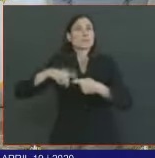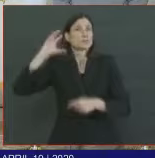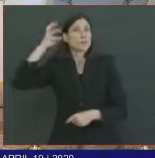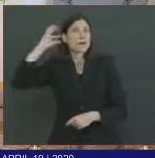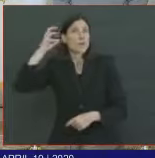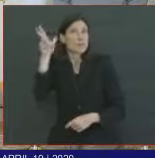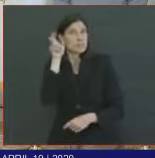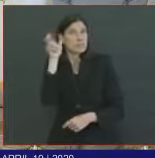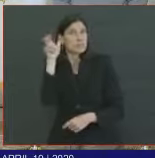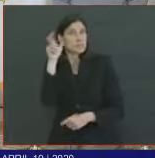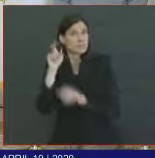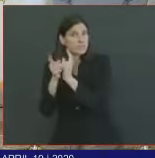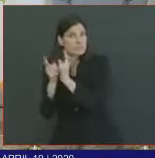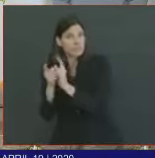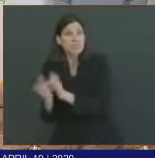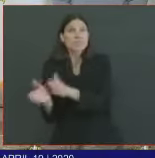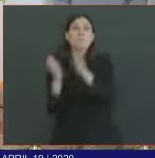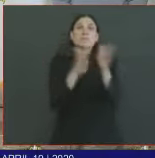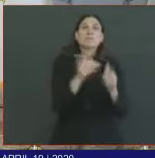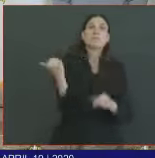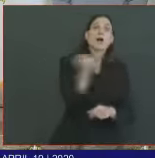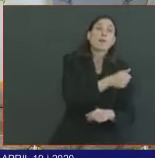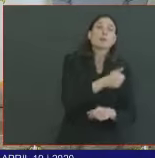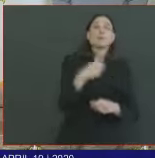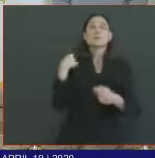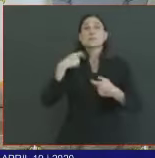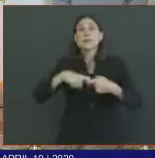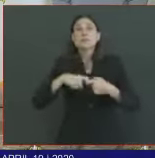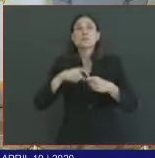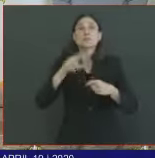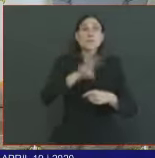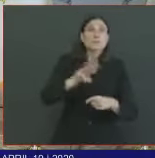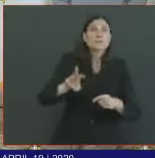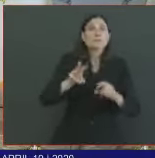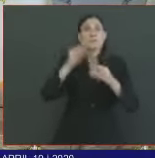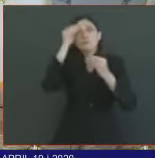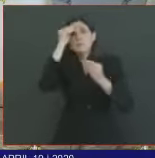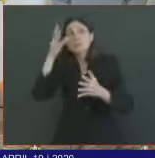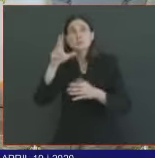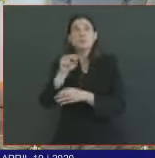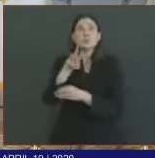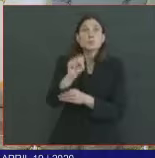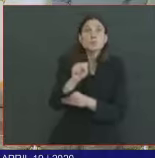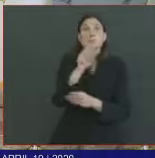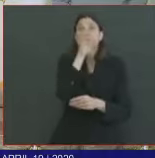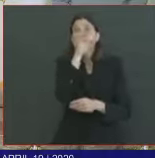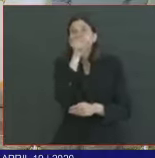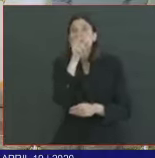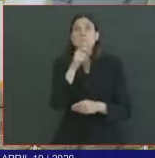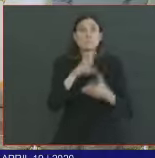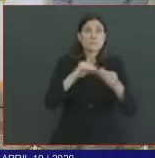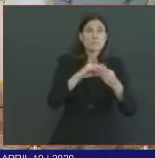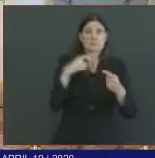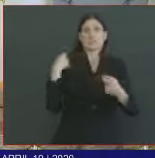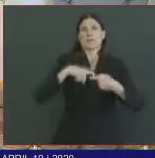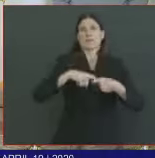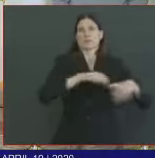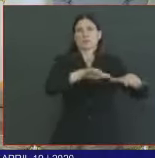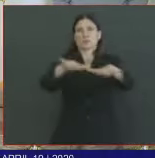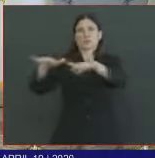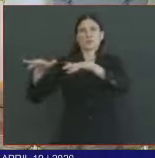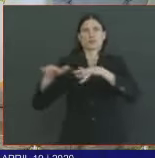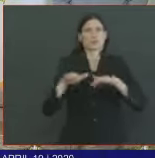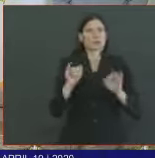Spanish media outlets. So none of it's perfect, it's not enough, but they're all important steps, and I look forward to